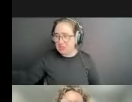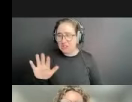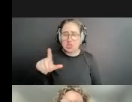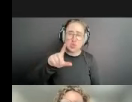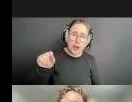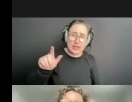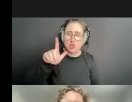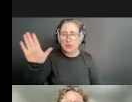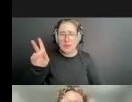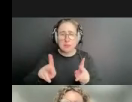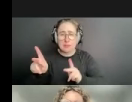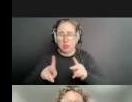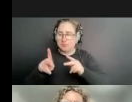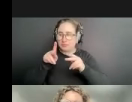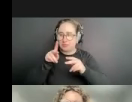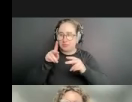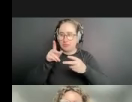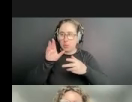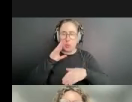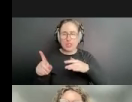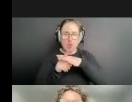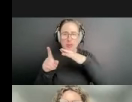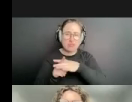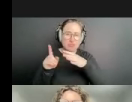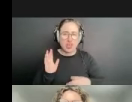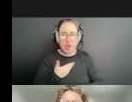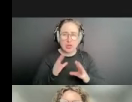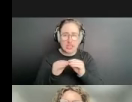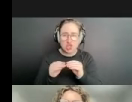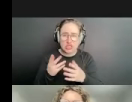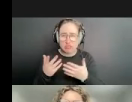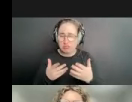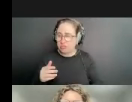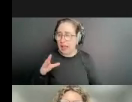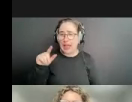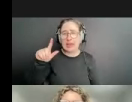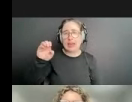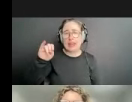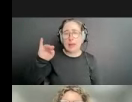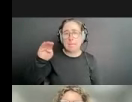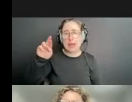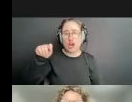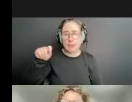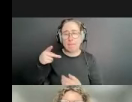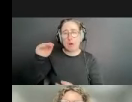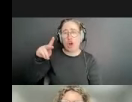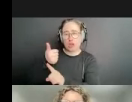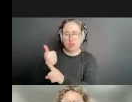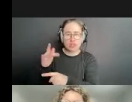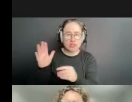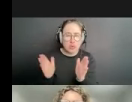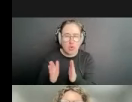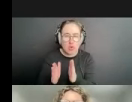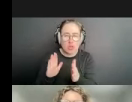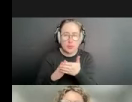of our session. And, you know, again, Leimert Park is a tight community